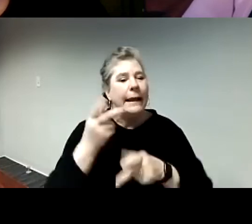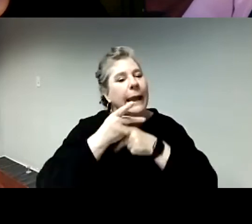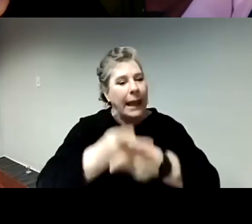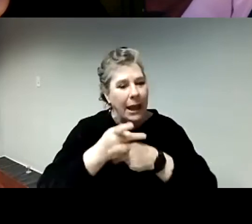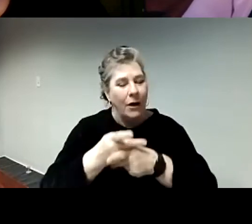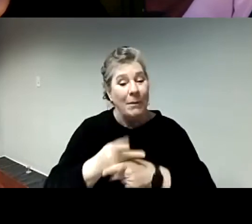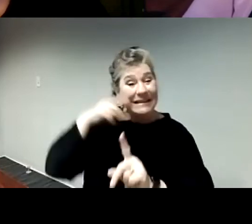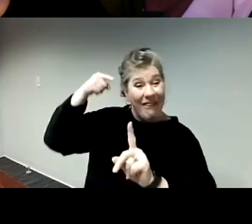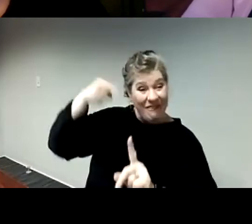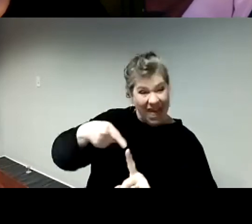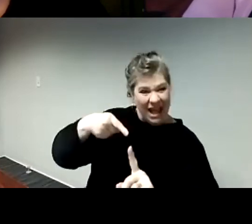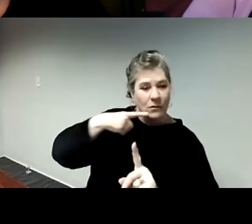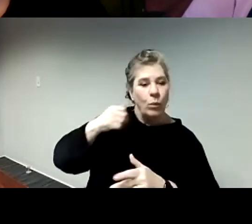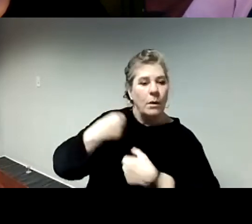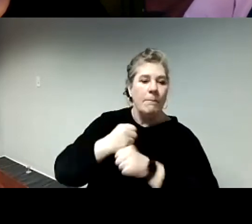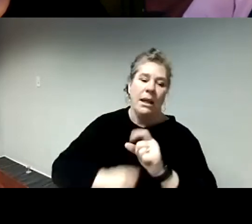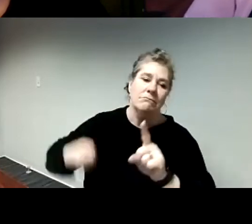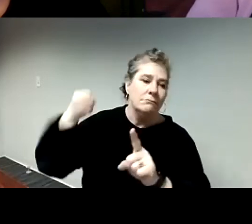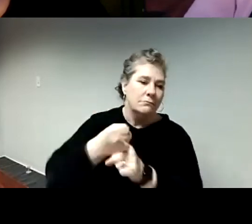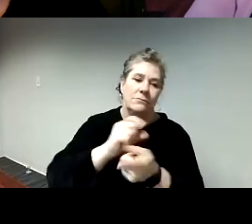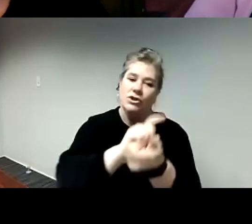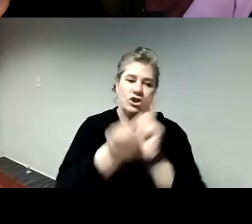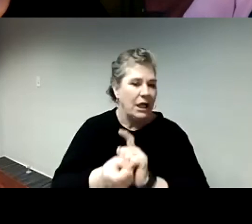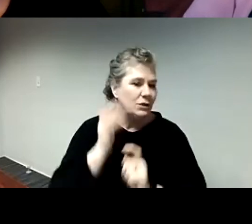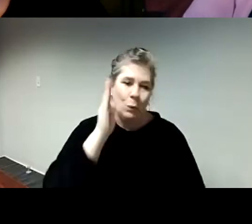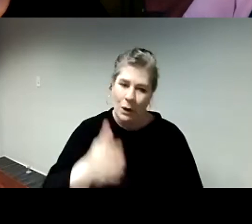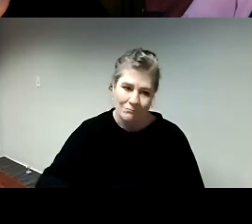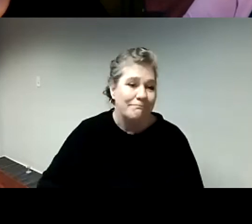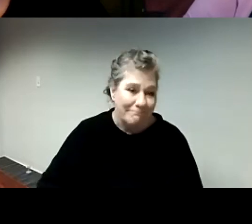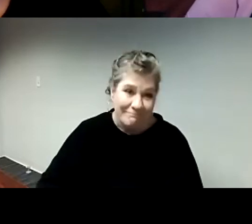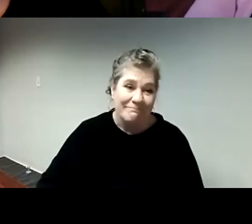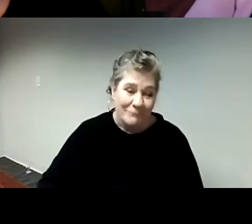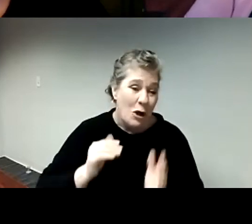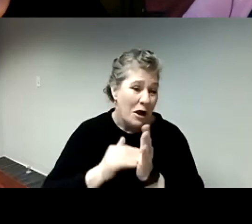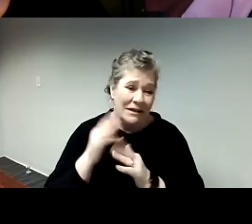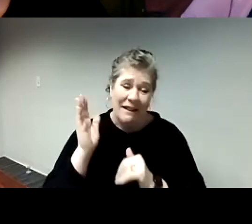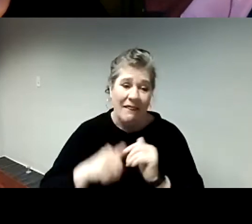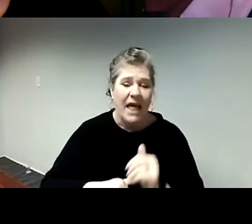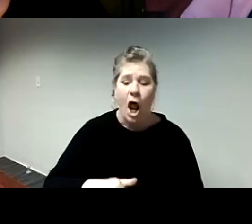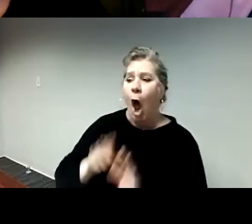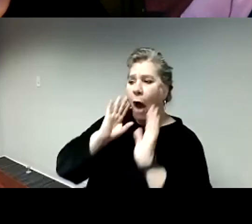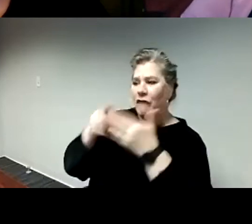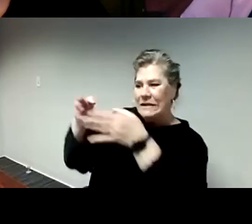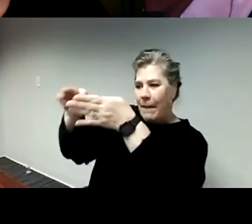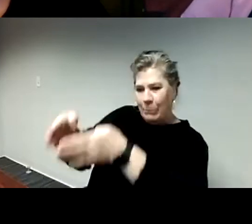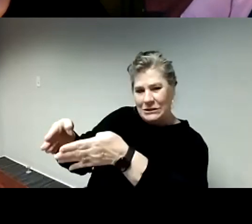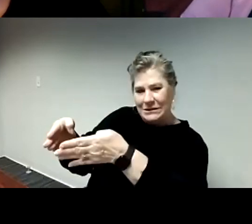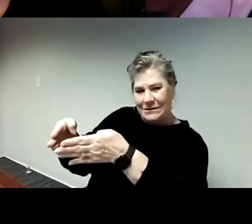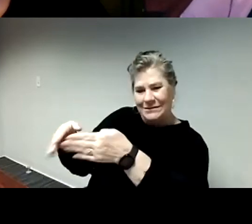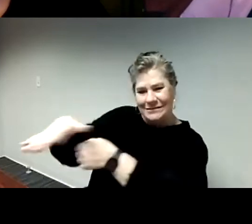overall, that's gonna make a bigger dent, in my opinion, a lot of times than the focus on the individual piece.